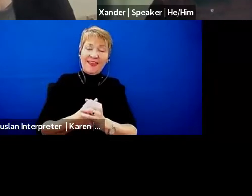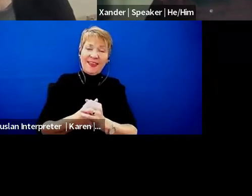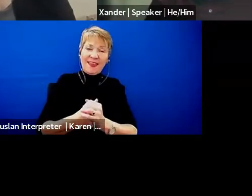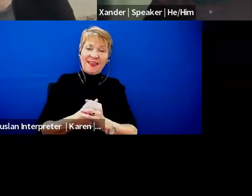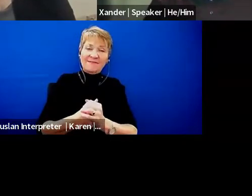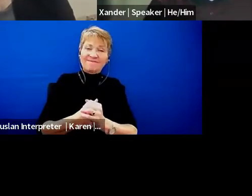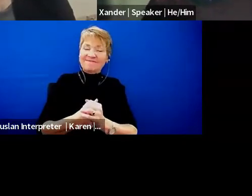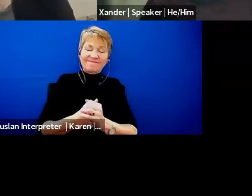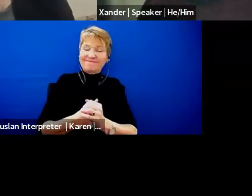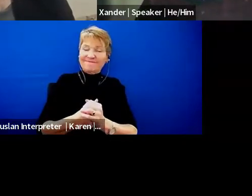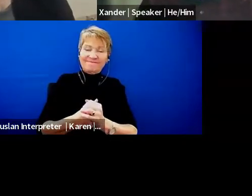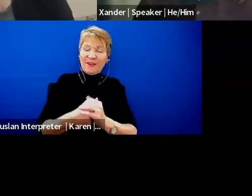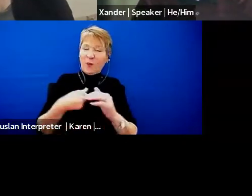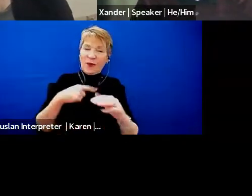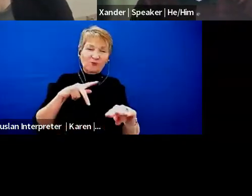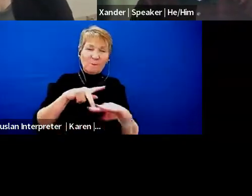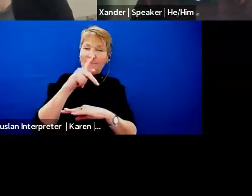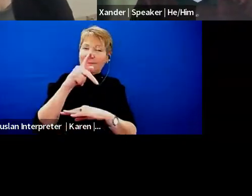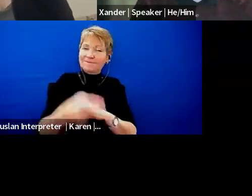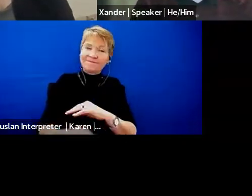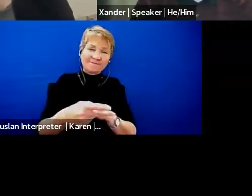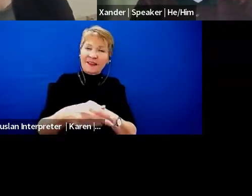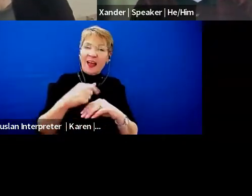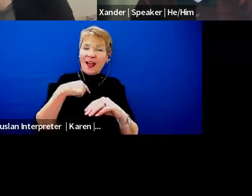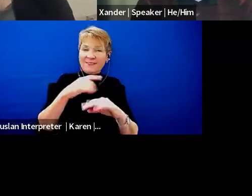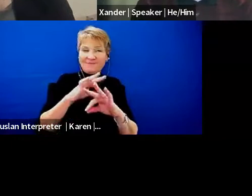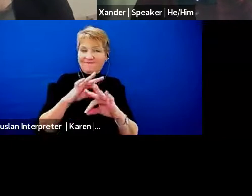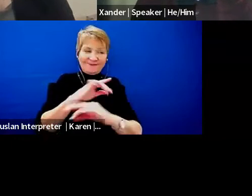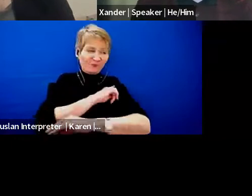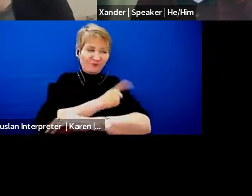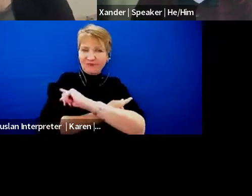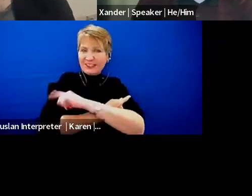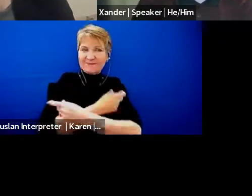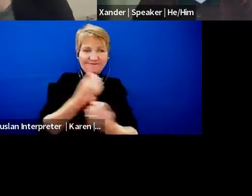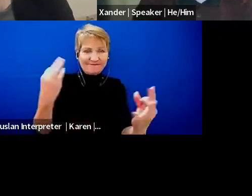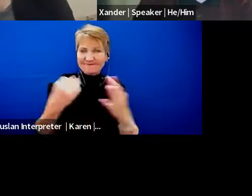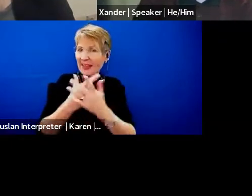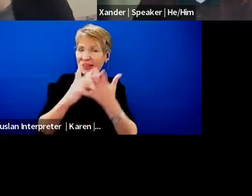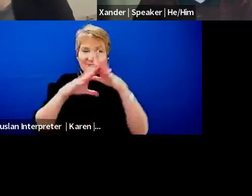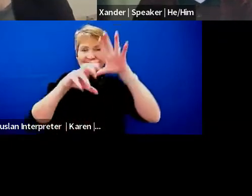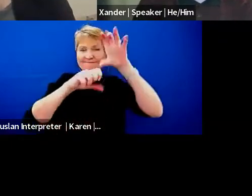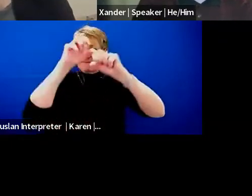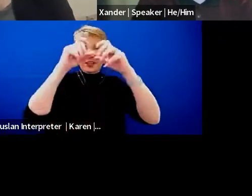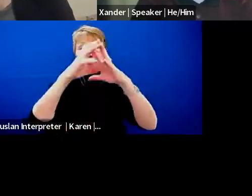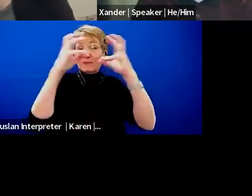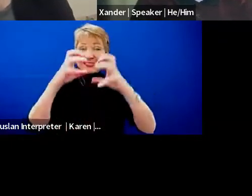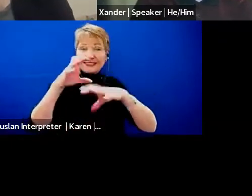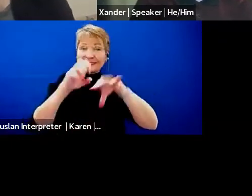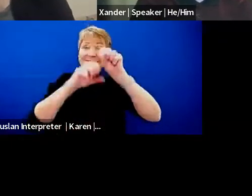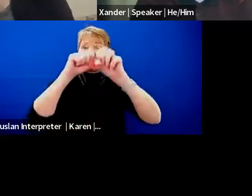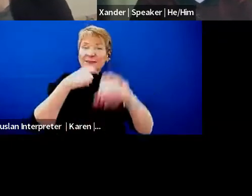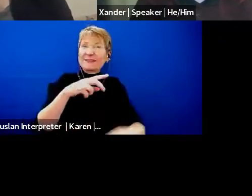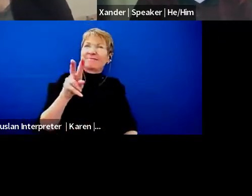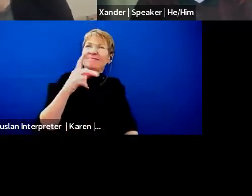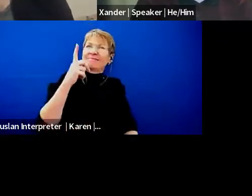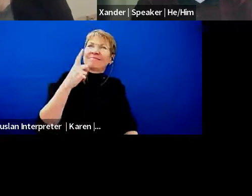literally everything and not having the strength to do activities like climbing trees. I don't know why some kids did that.